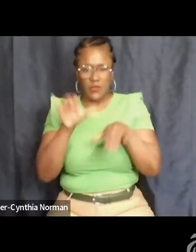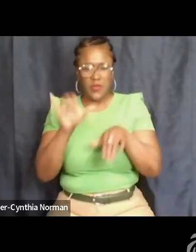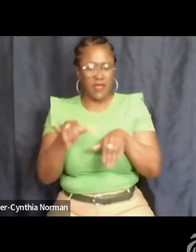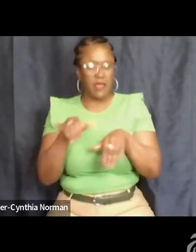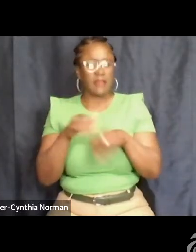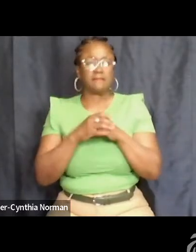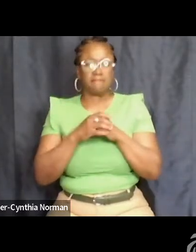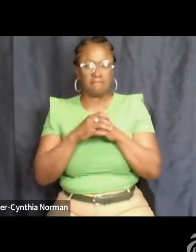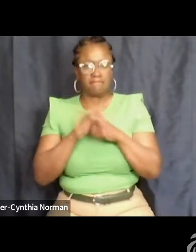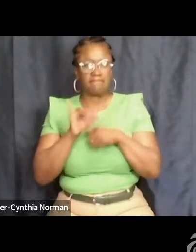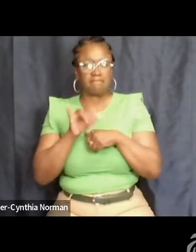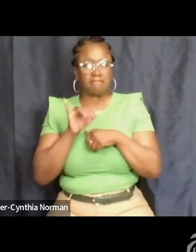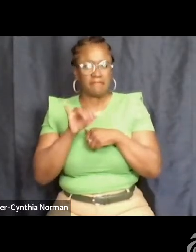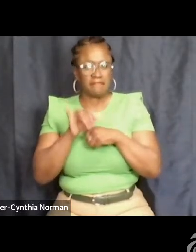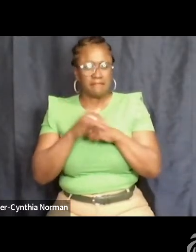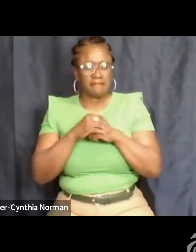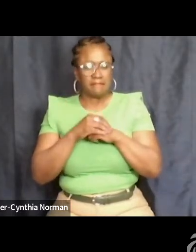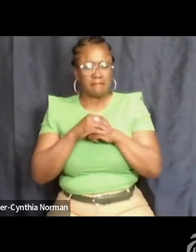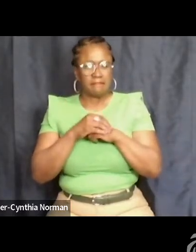technical glitching.